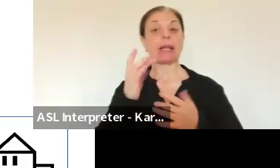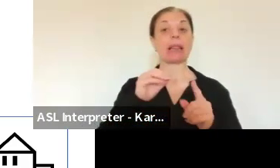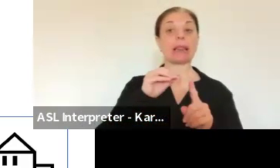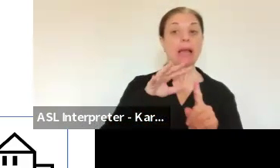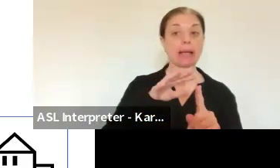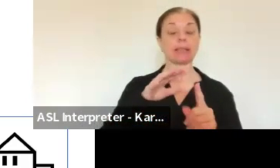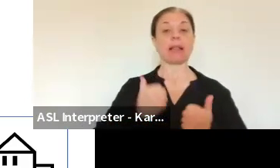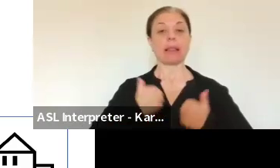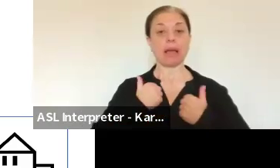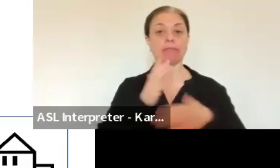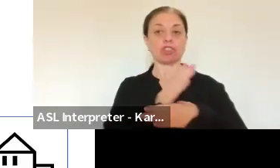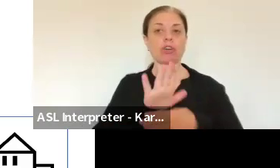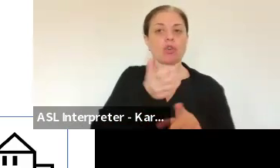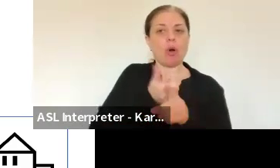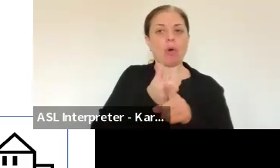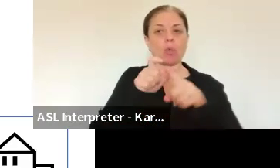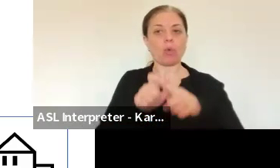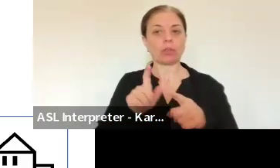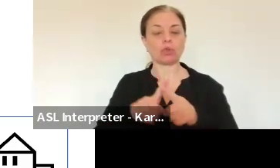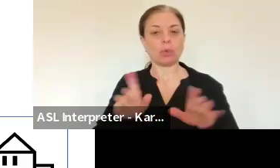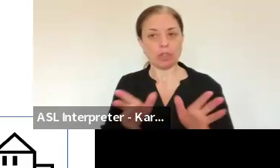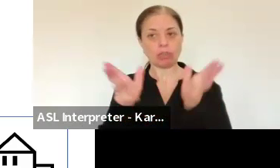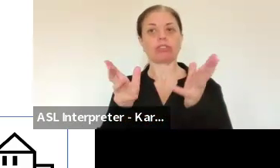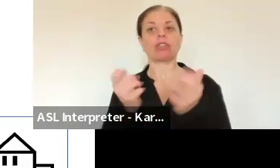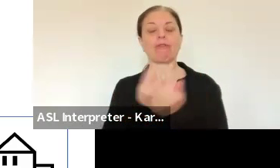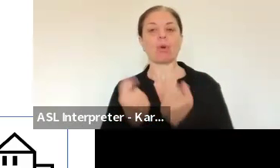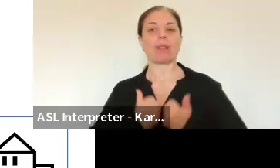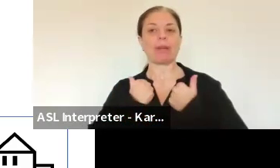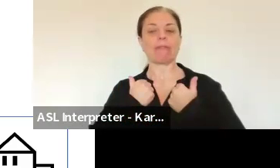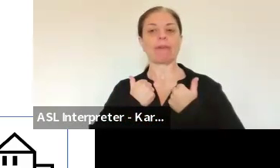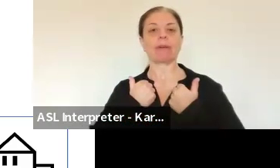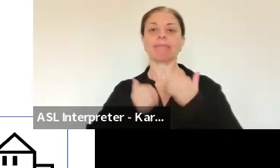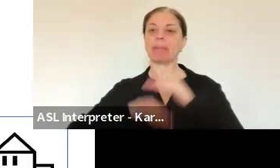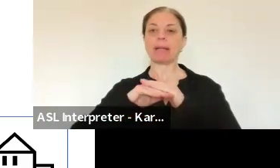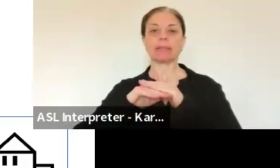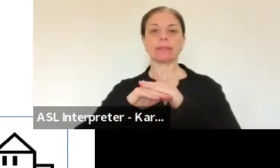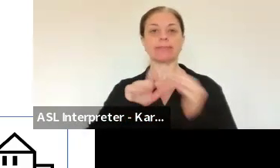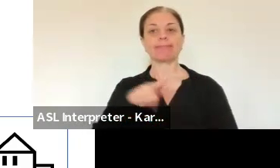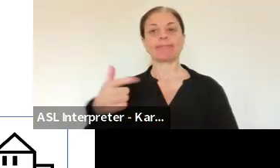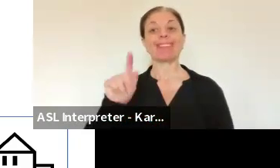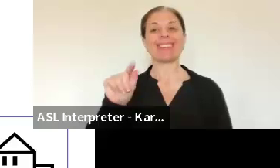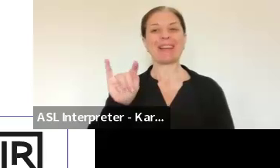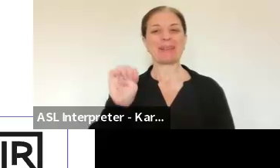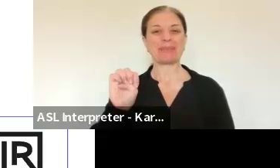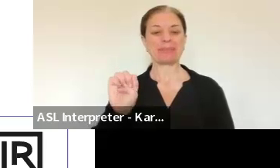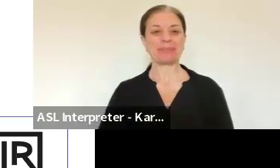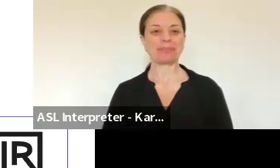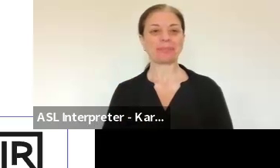here in her own words to encourage everyone to live life to the fullest. And over to Katie.